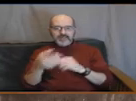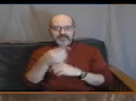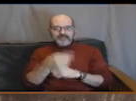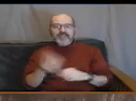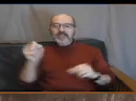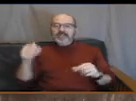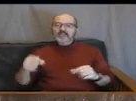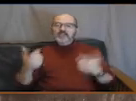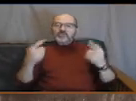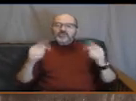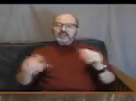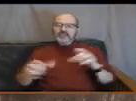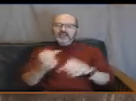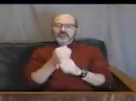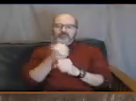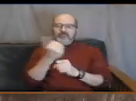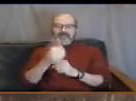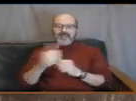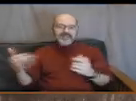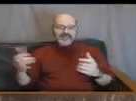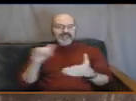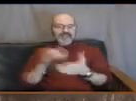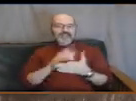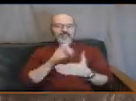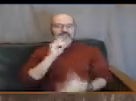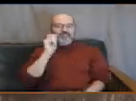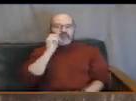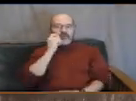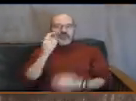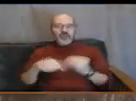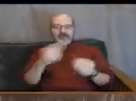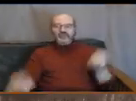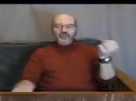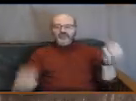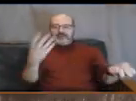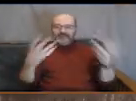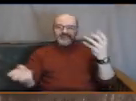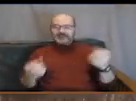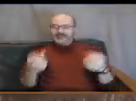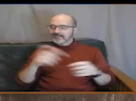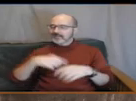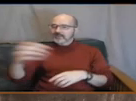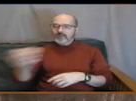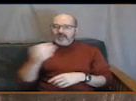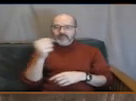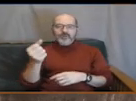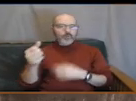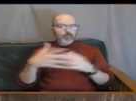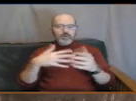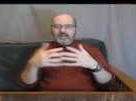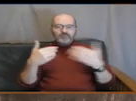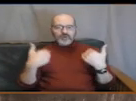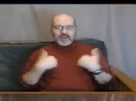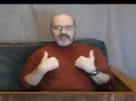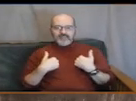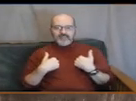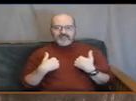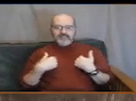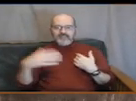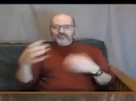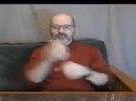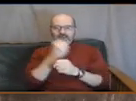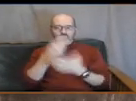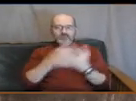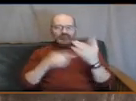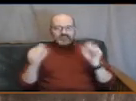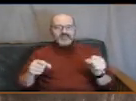boys and girls, try to grab anything. That's what's really cool about juggling. You could just grab, whatever you have at home. Grab what you can.